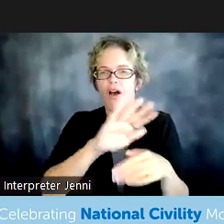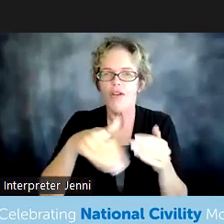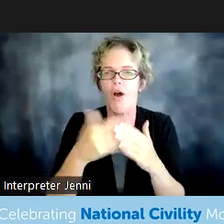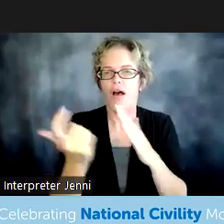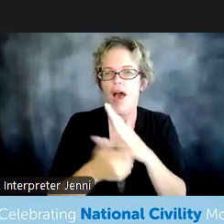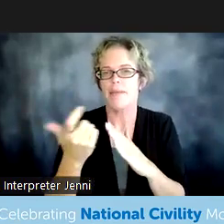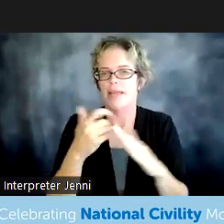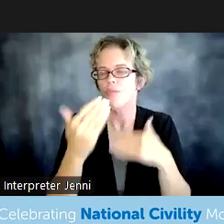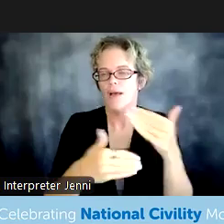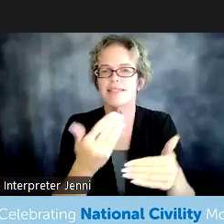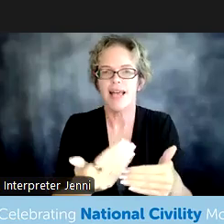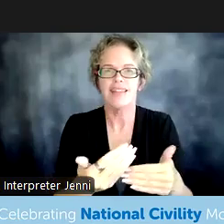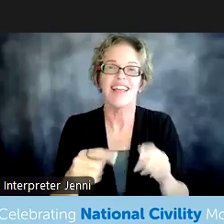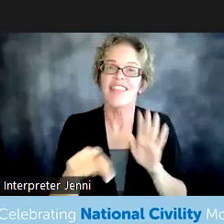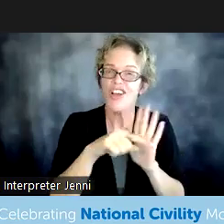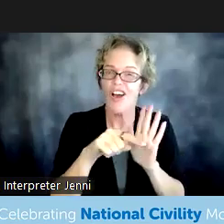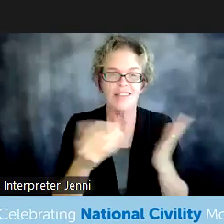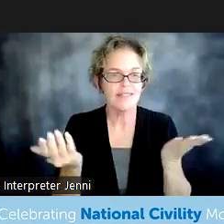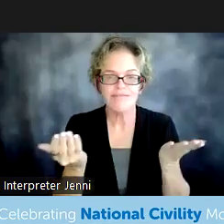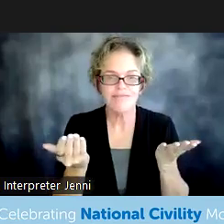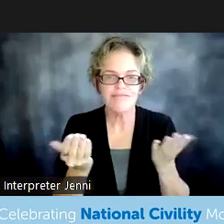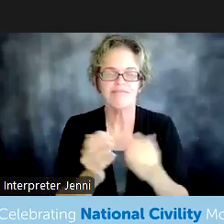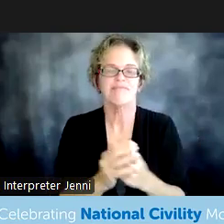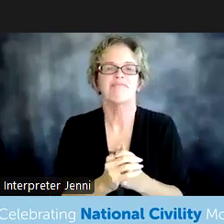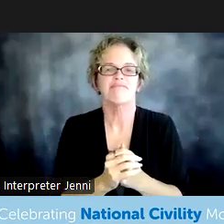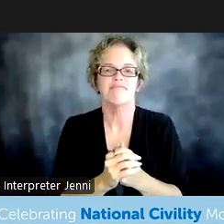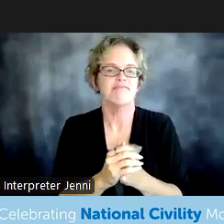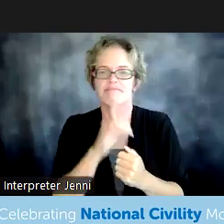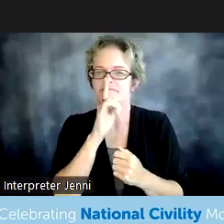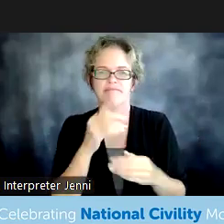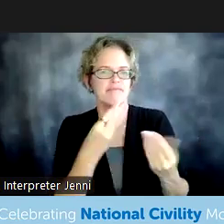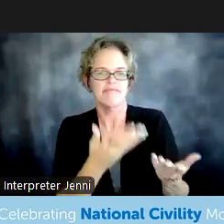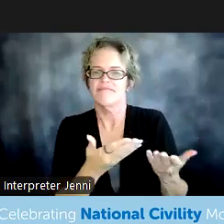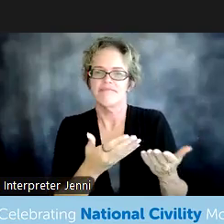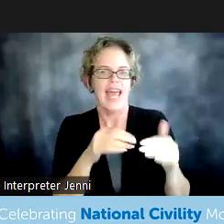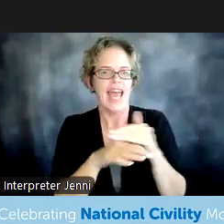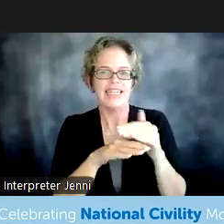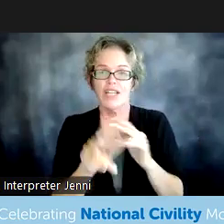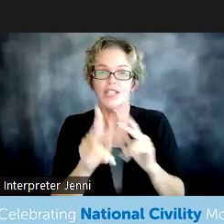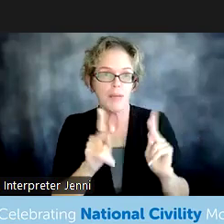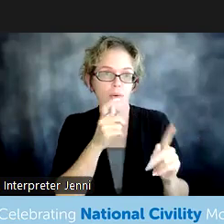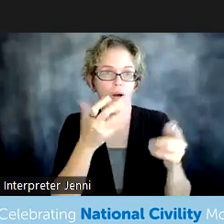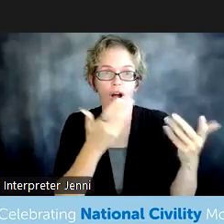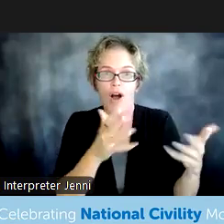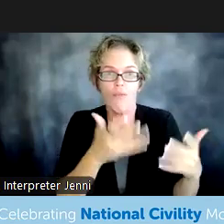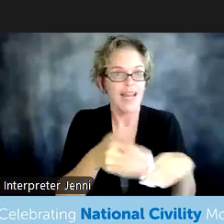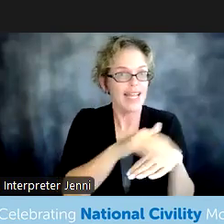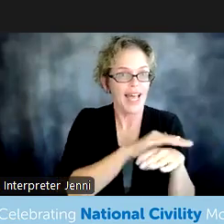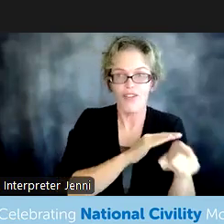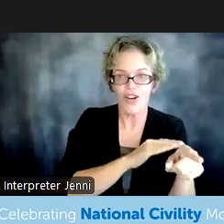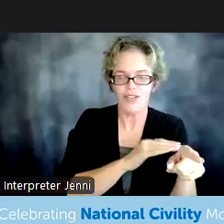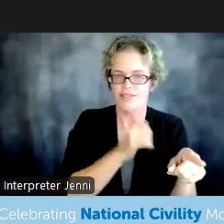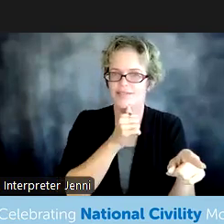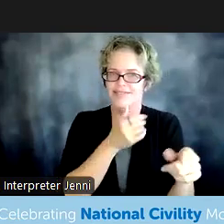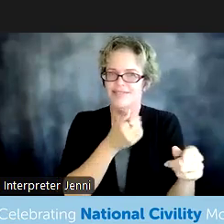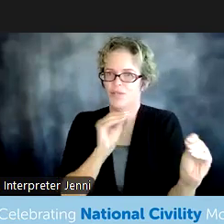process. The cons with this would does not provide access to populations that are not already covered, which is,